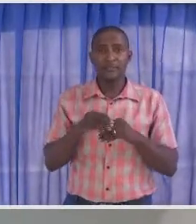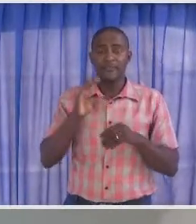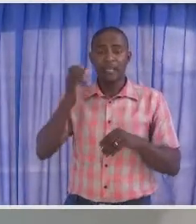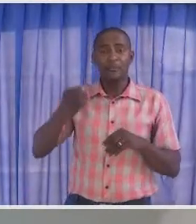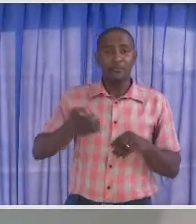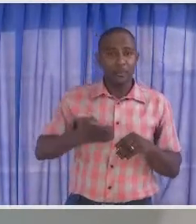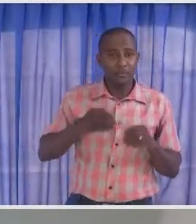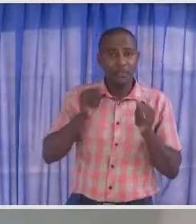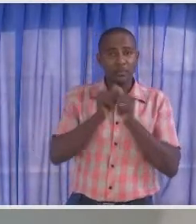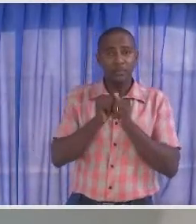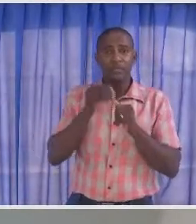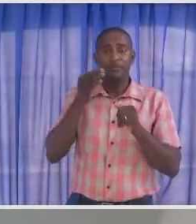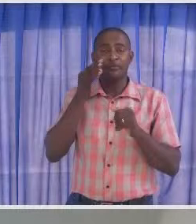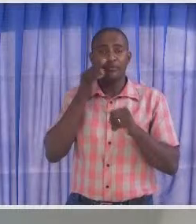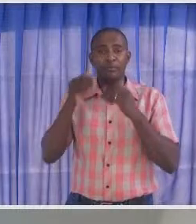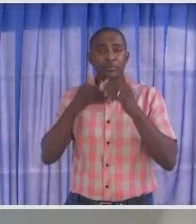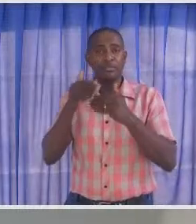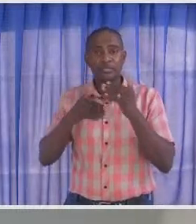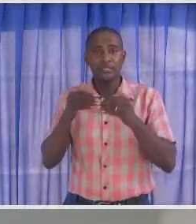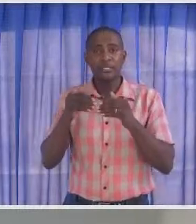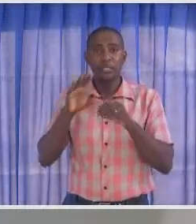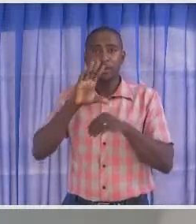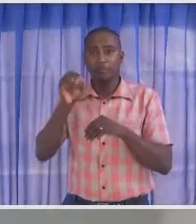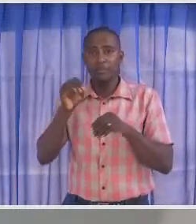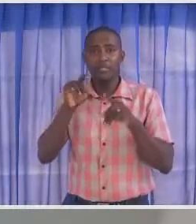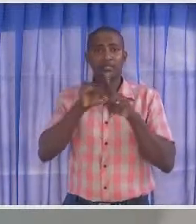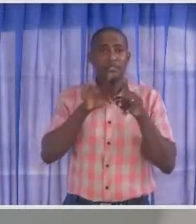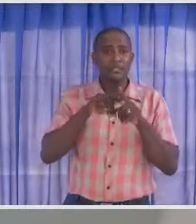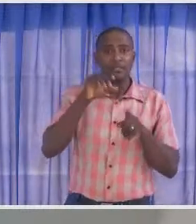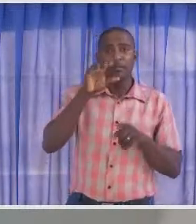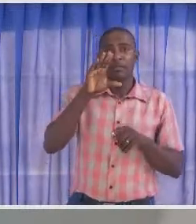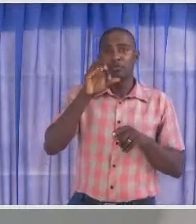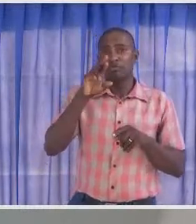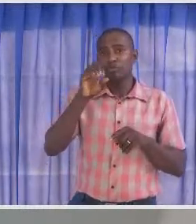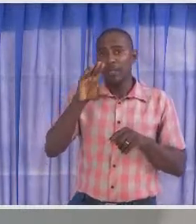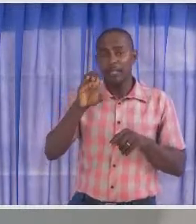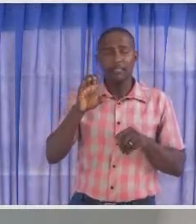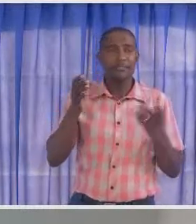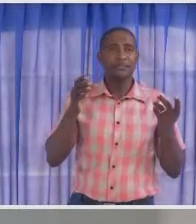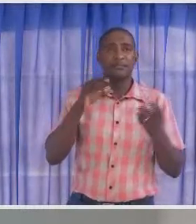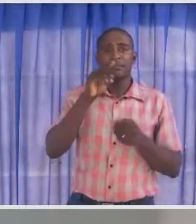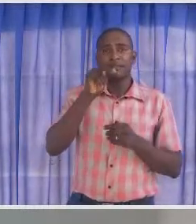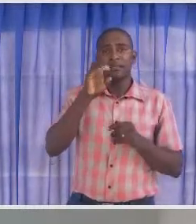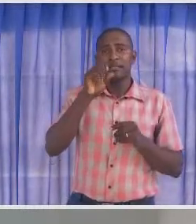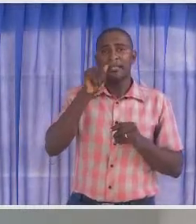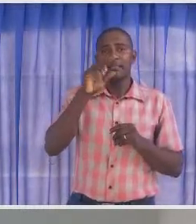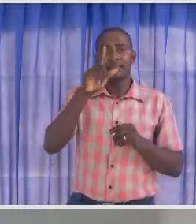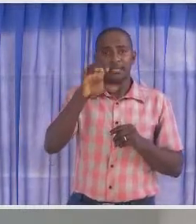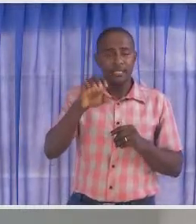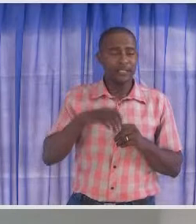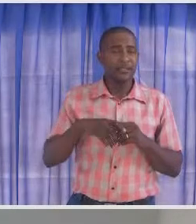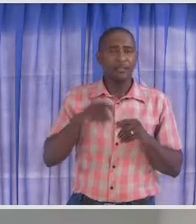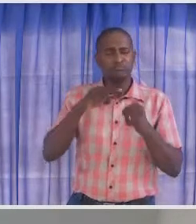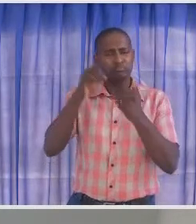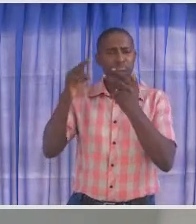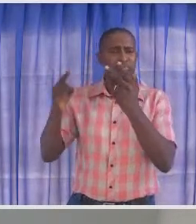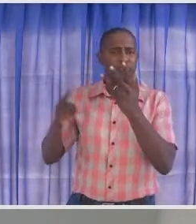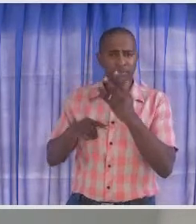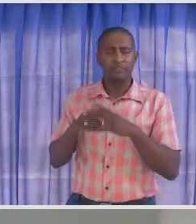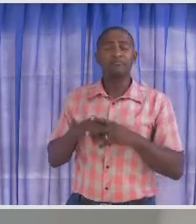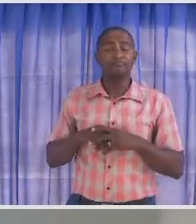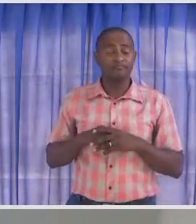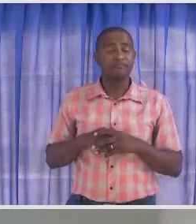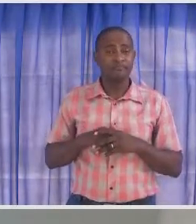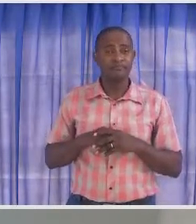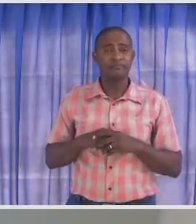food processing companies such as Grace Kennedy, Seprod, Nestle, among others, or as food and nutrition